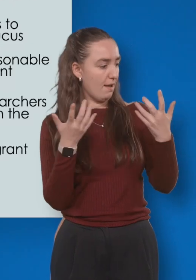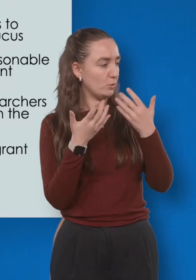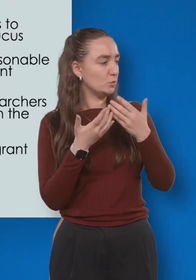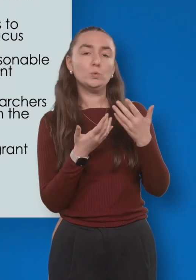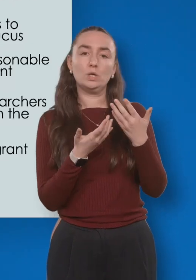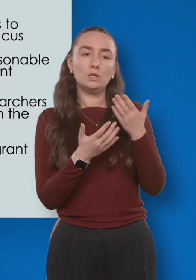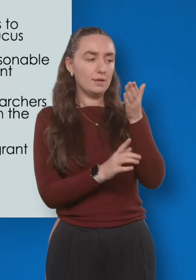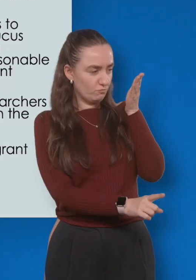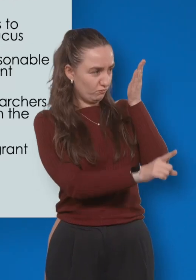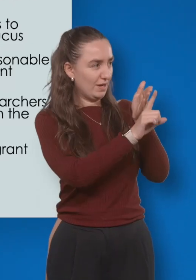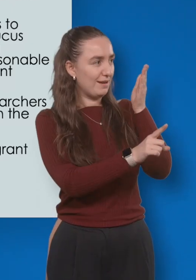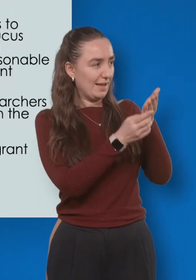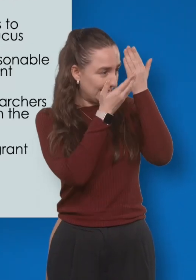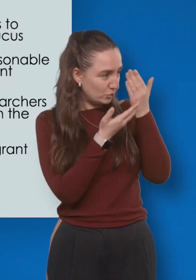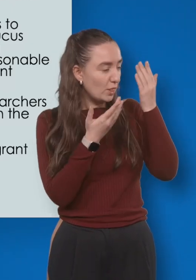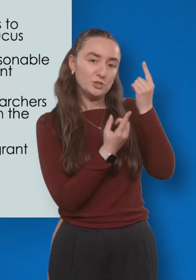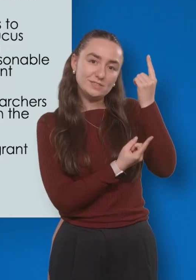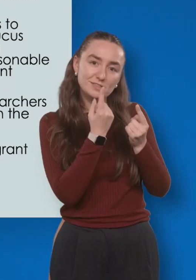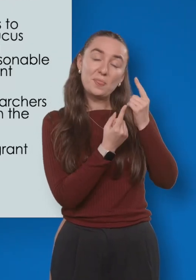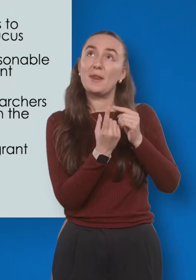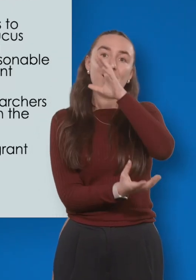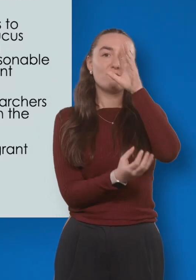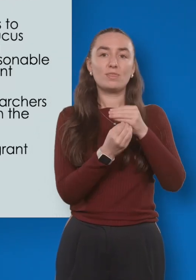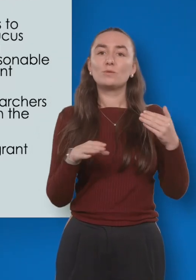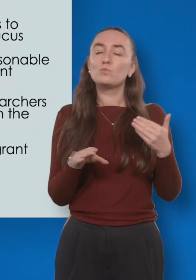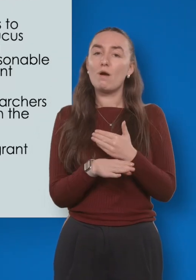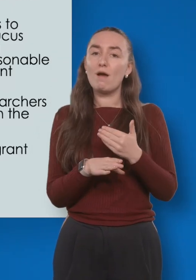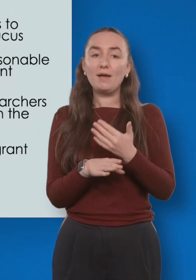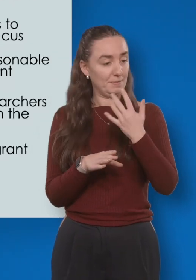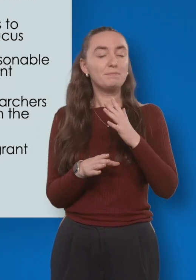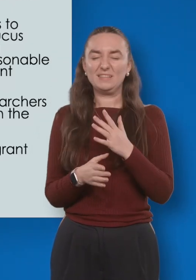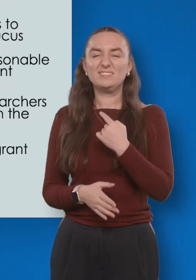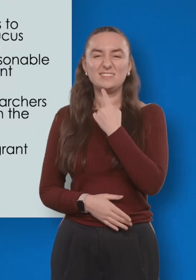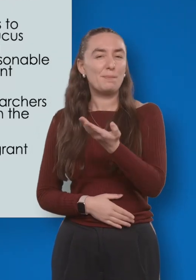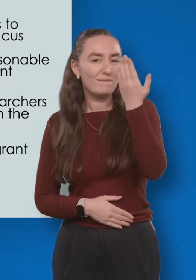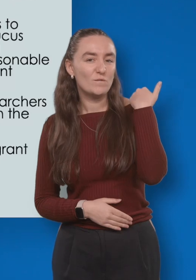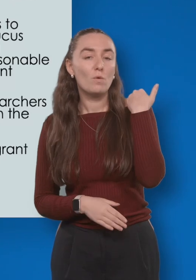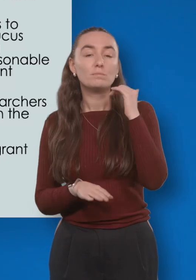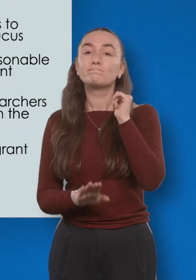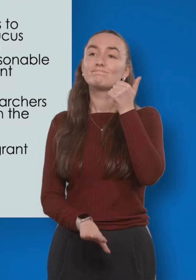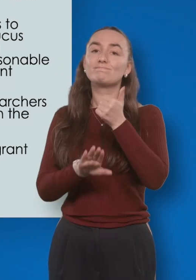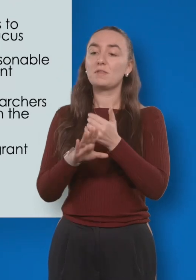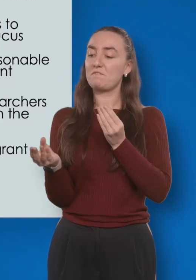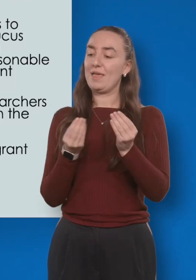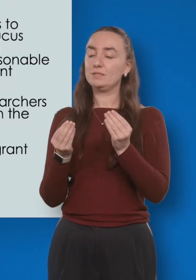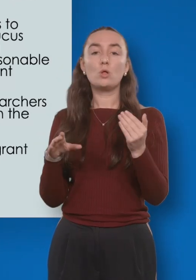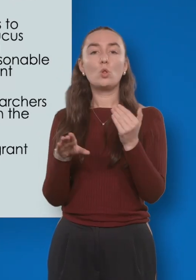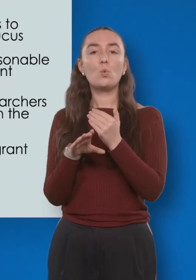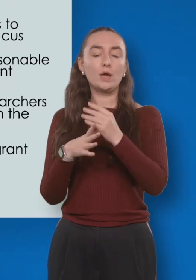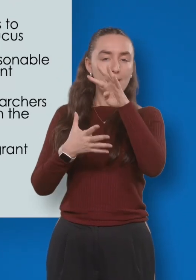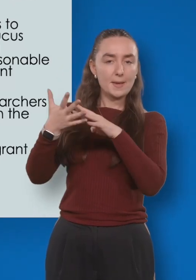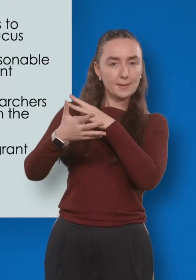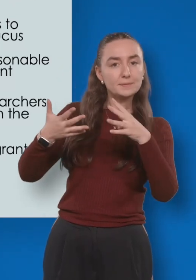do. And as I mentioned earlier, we've implemented flexible working arrangements. So we have various members of